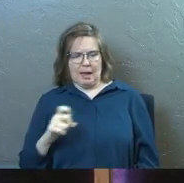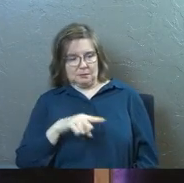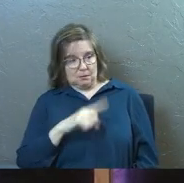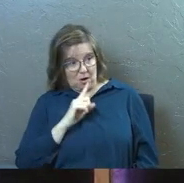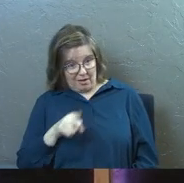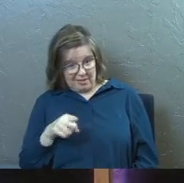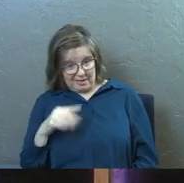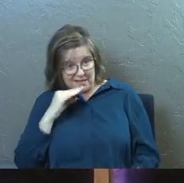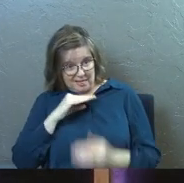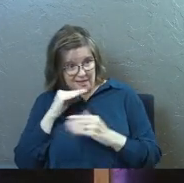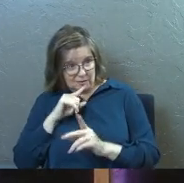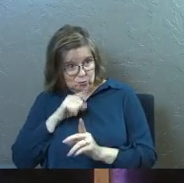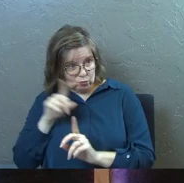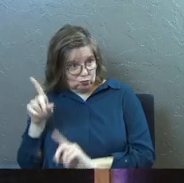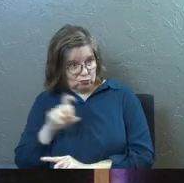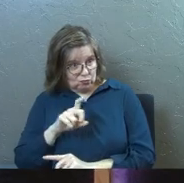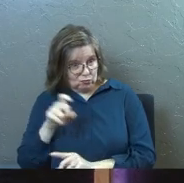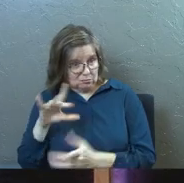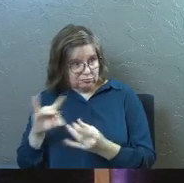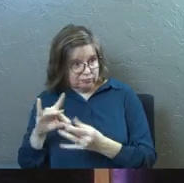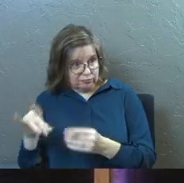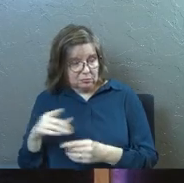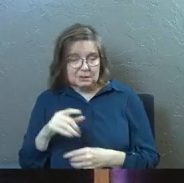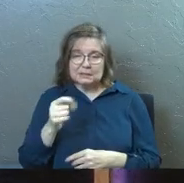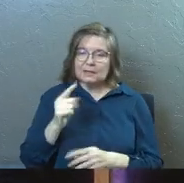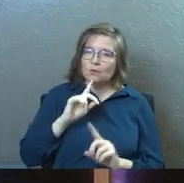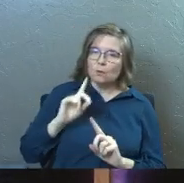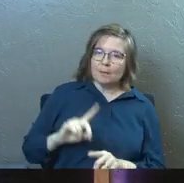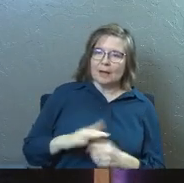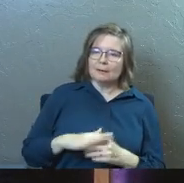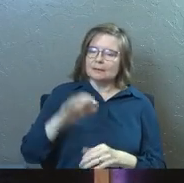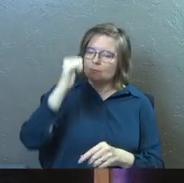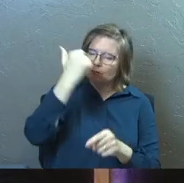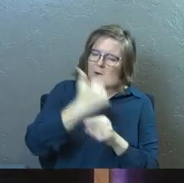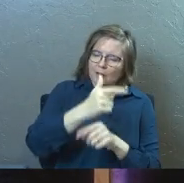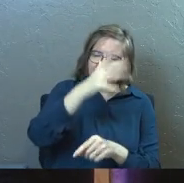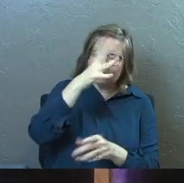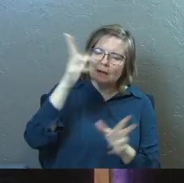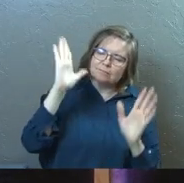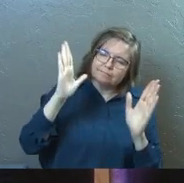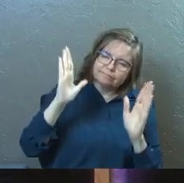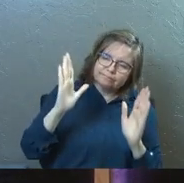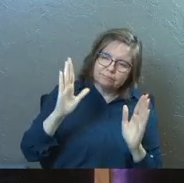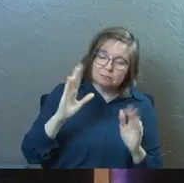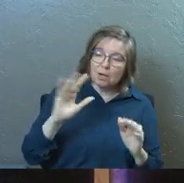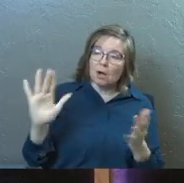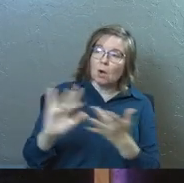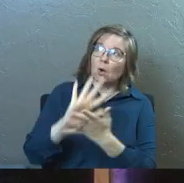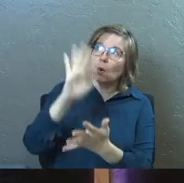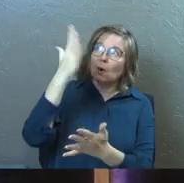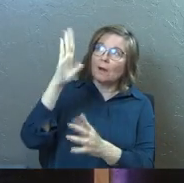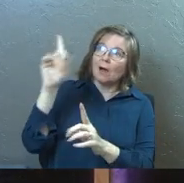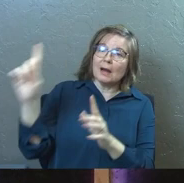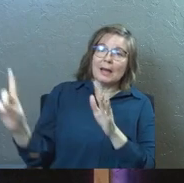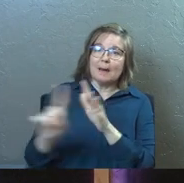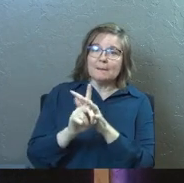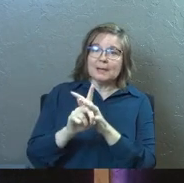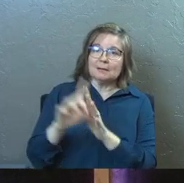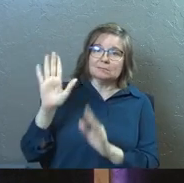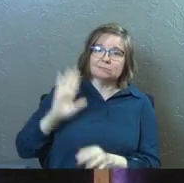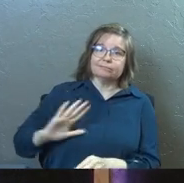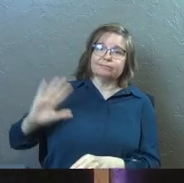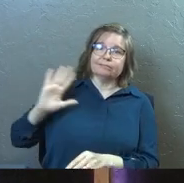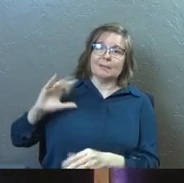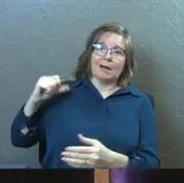these accusations true? This was Stephen's reply. Brothers and fathers, listen to me. Our glorious God appeared to our